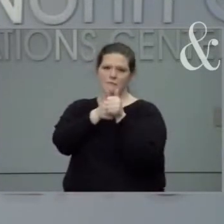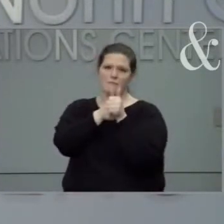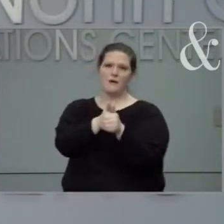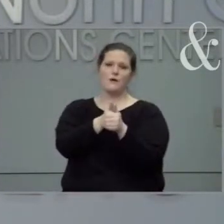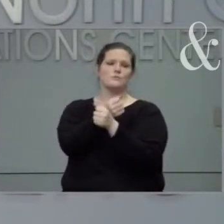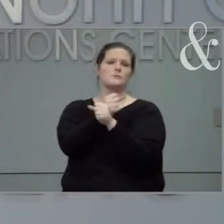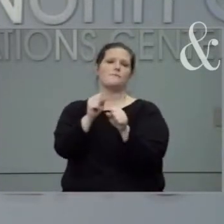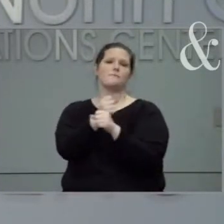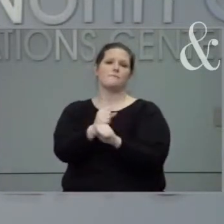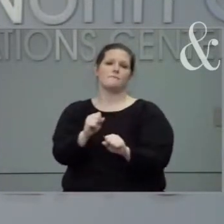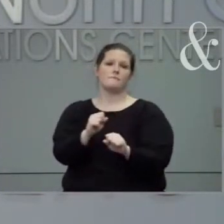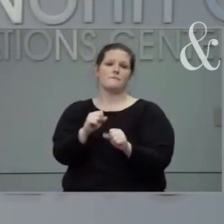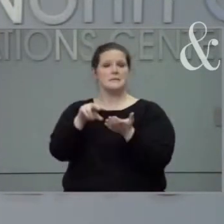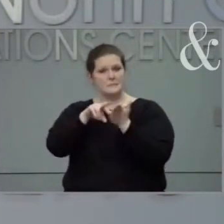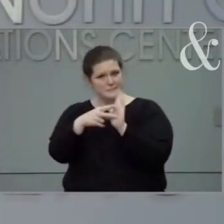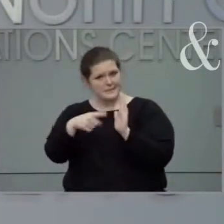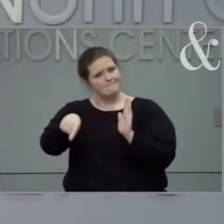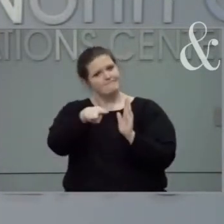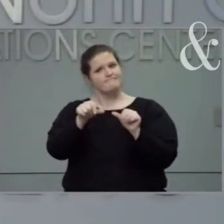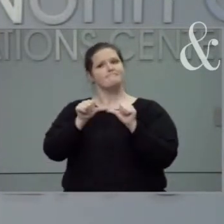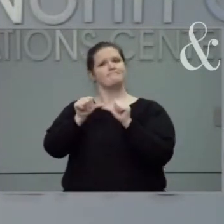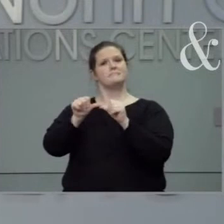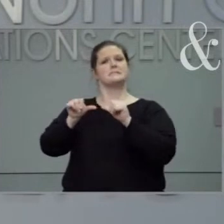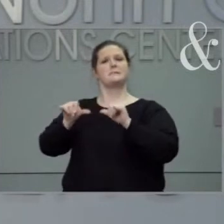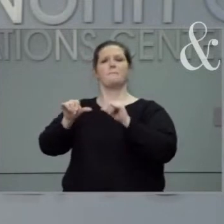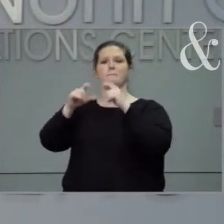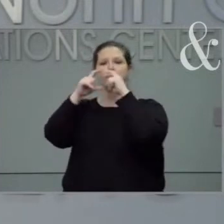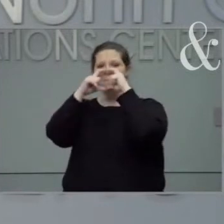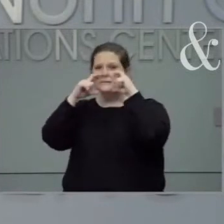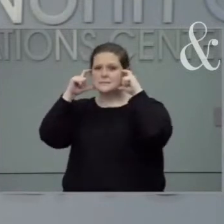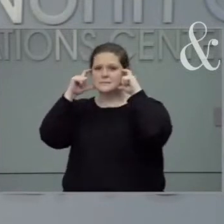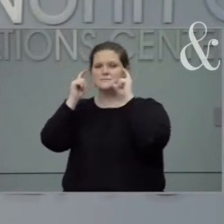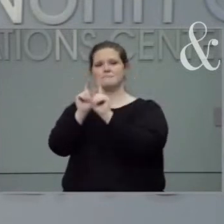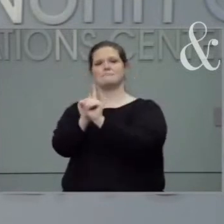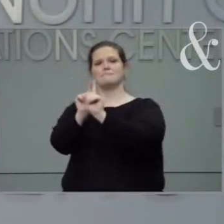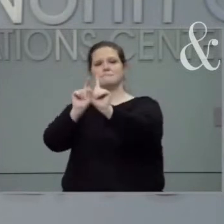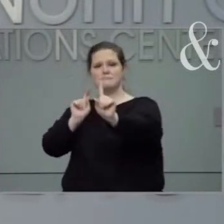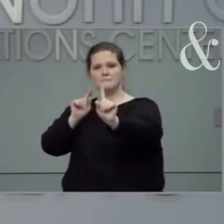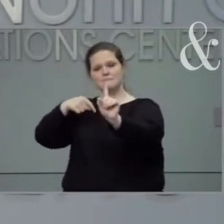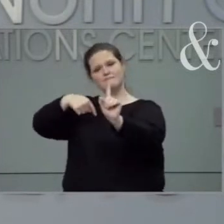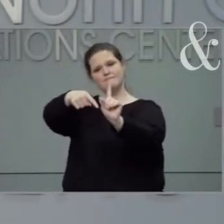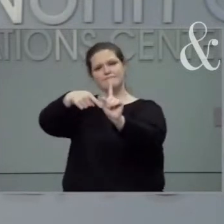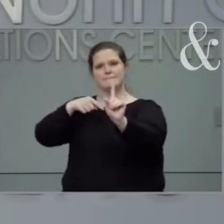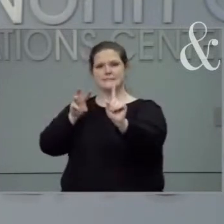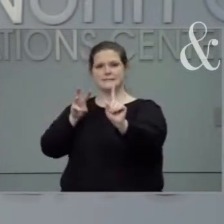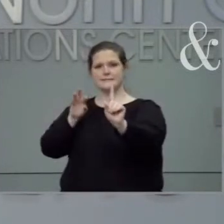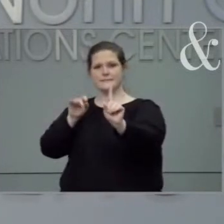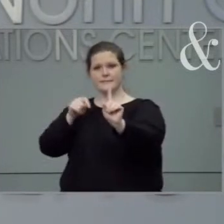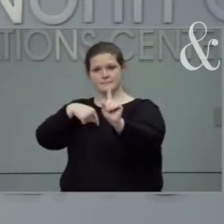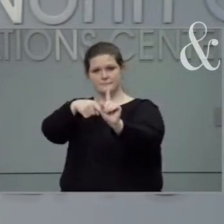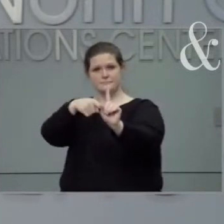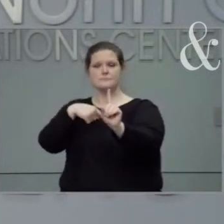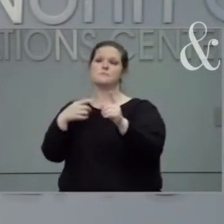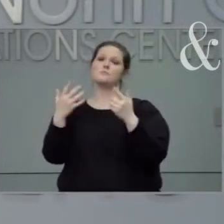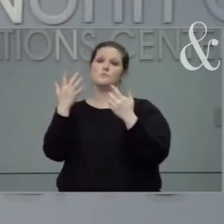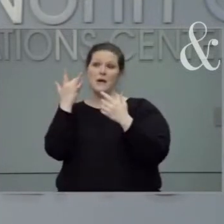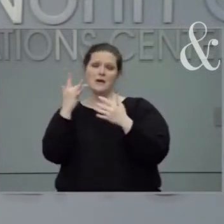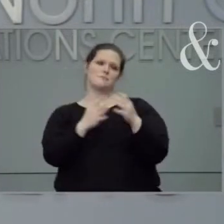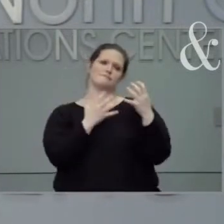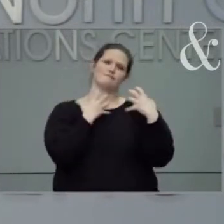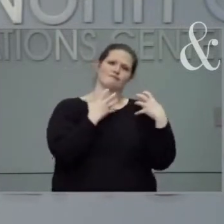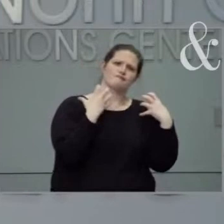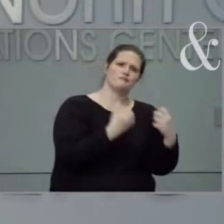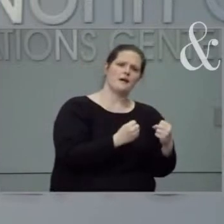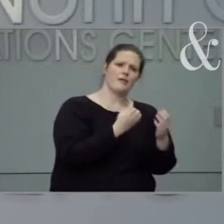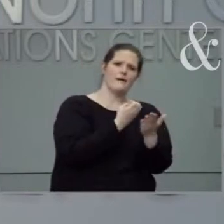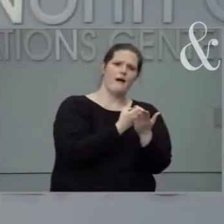means continuing to wear a mask and social distancing. We want to strengthen our economy while keeping people safe.